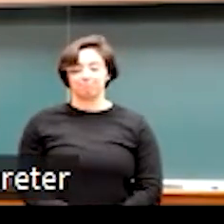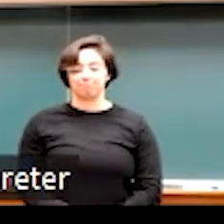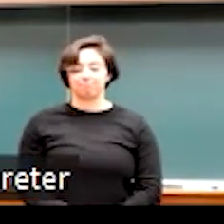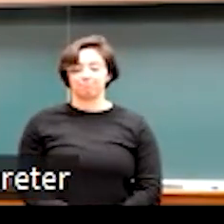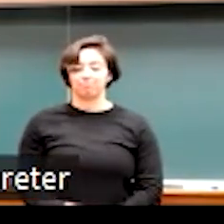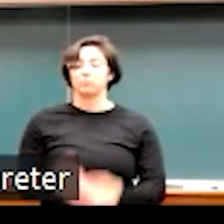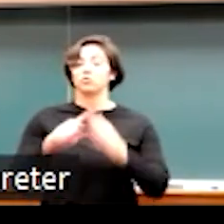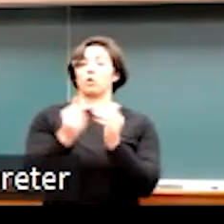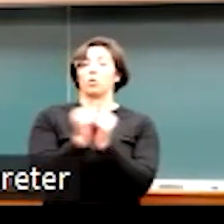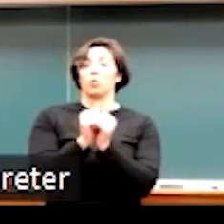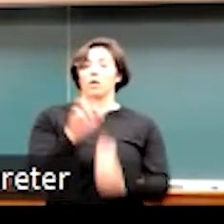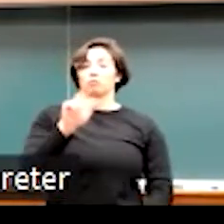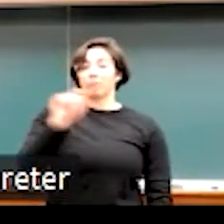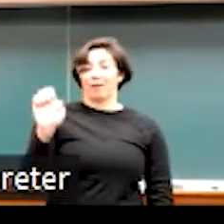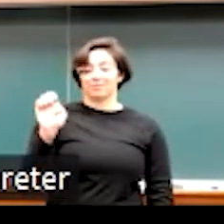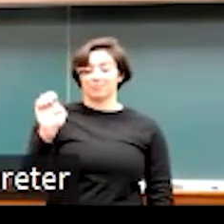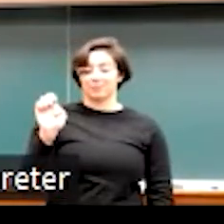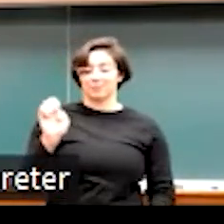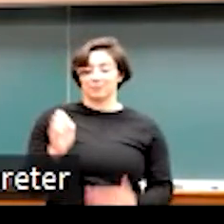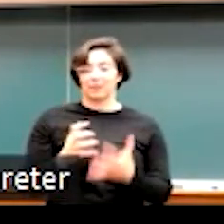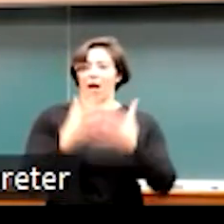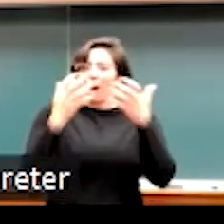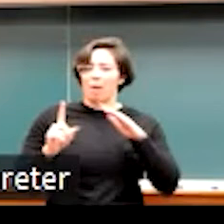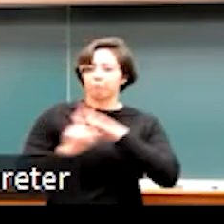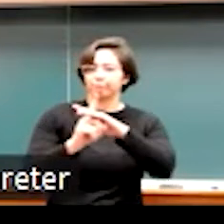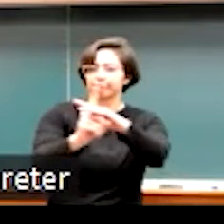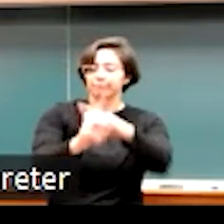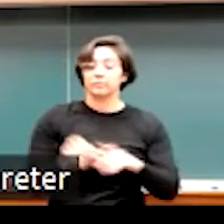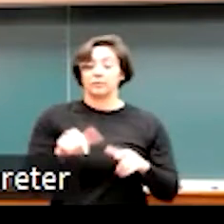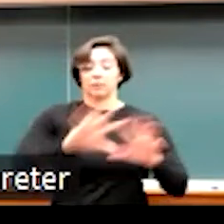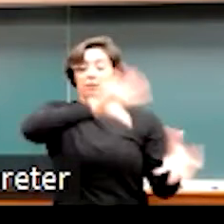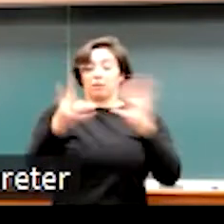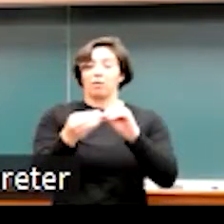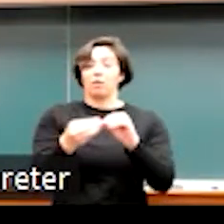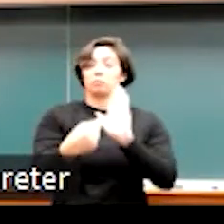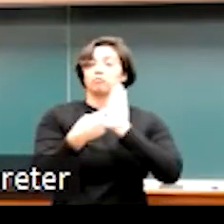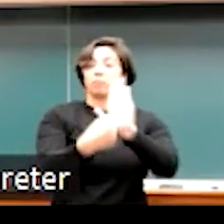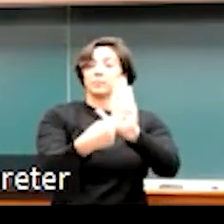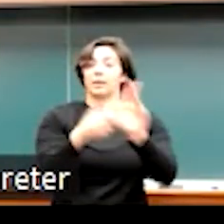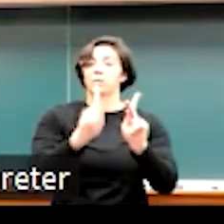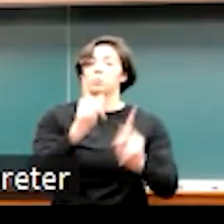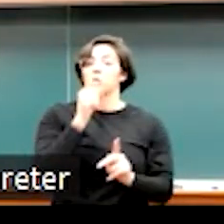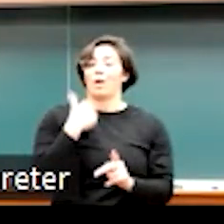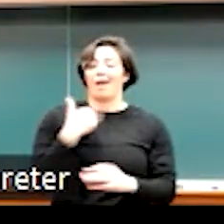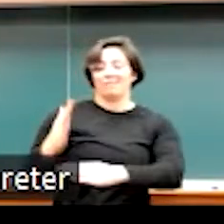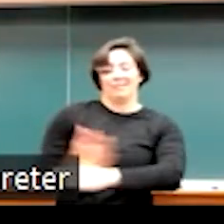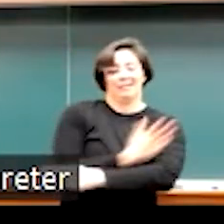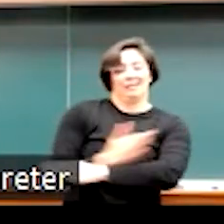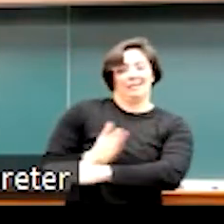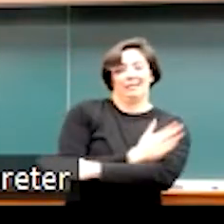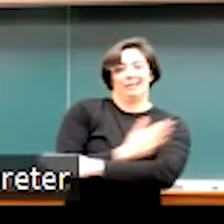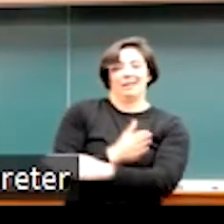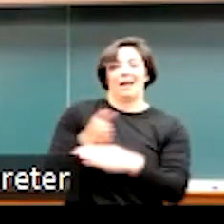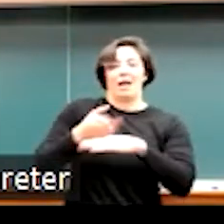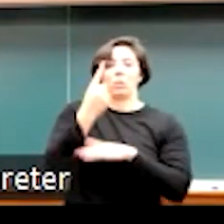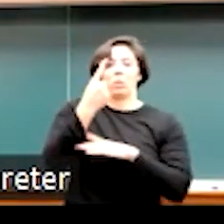Let's start with prevalence rates again. This one's a little bit different. This is representing the percent of people with moderate to severe past